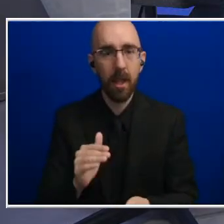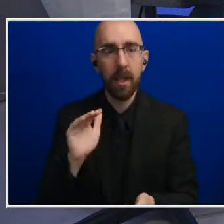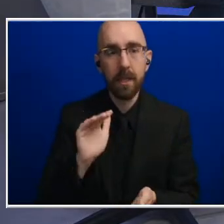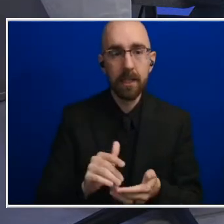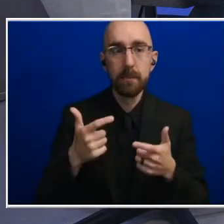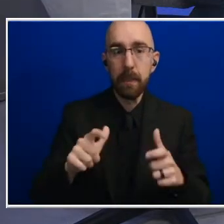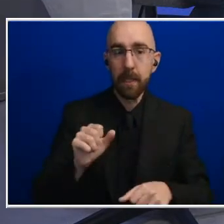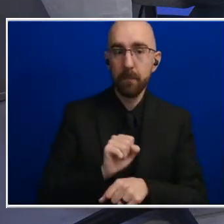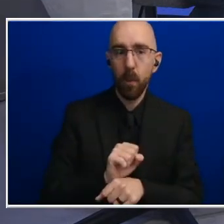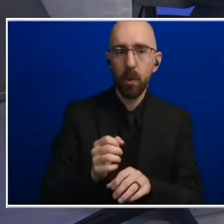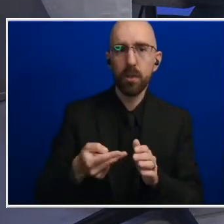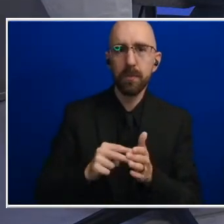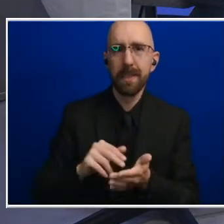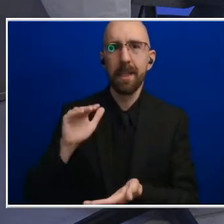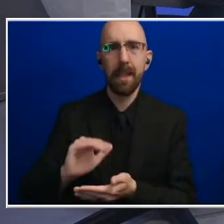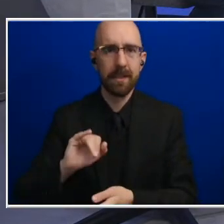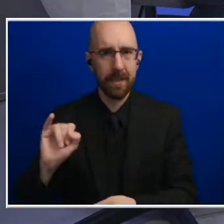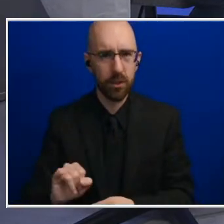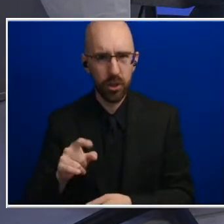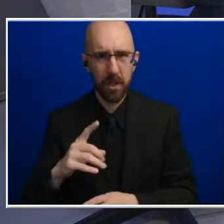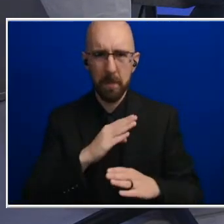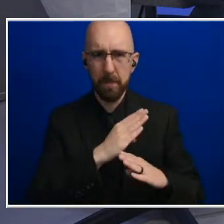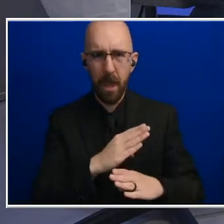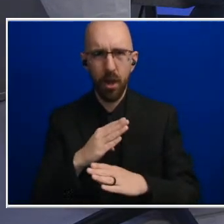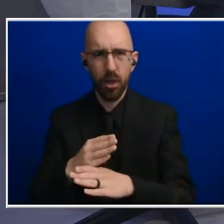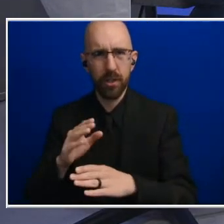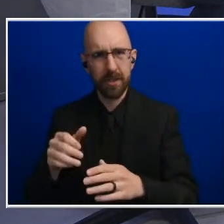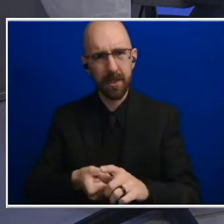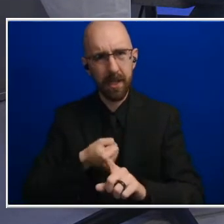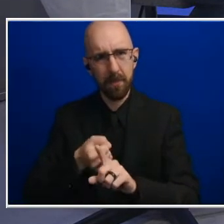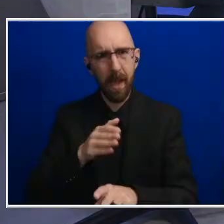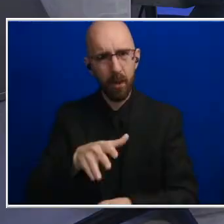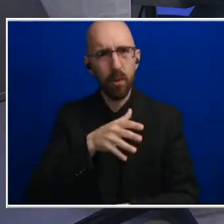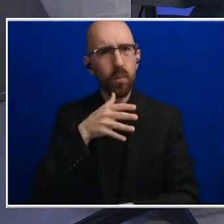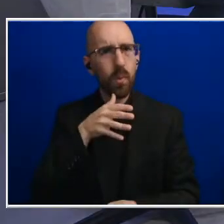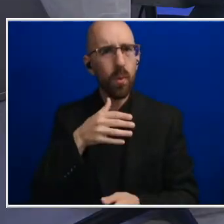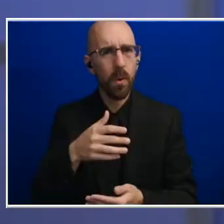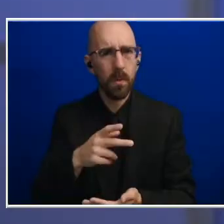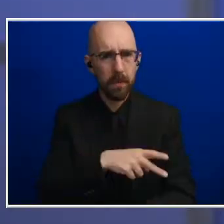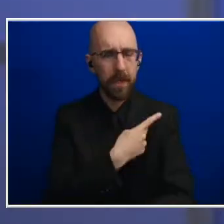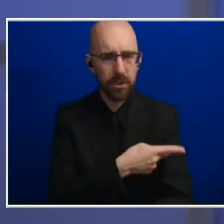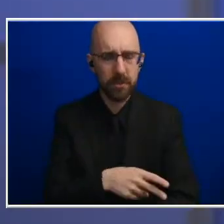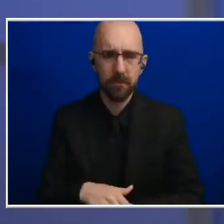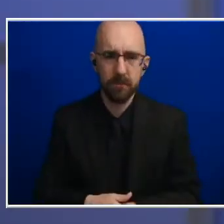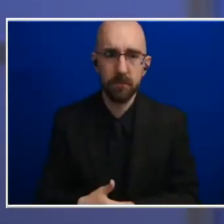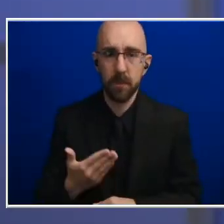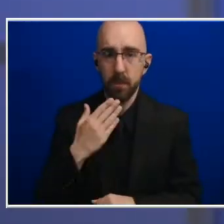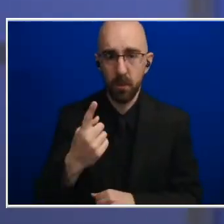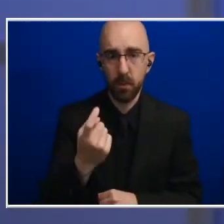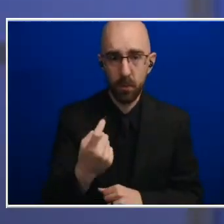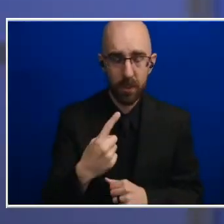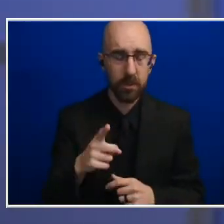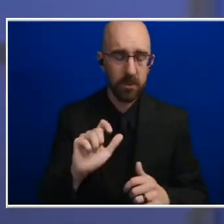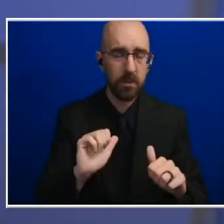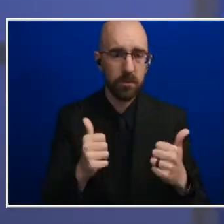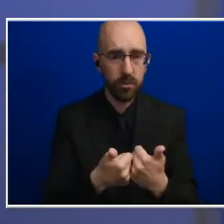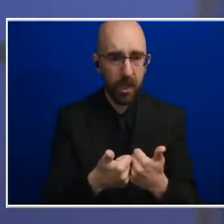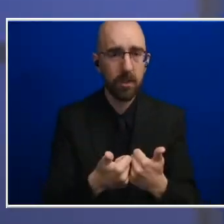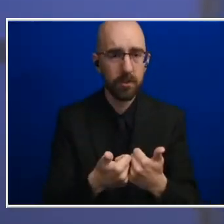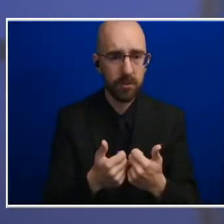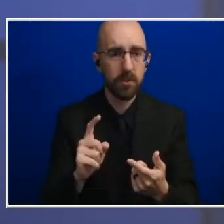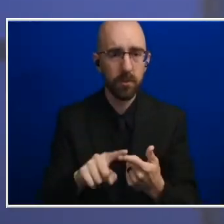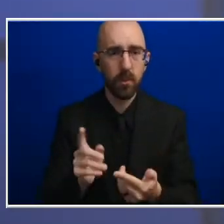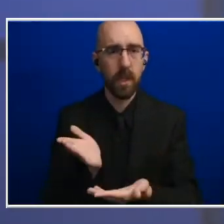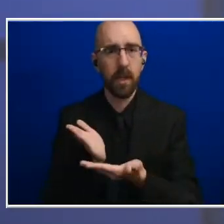these barriers impact the rural patients that you treated over the years? Yeah, that's a good question. It is a challenge to deliver health care in the